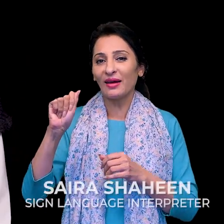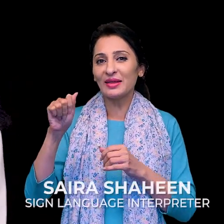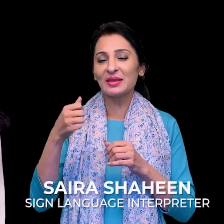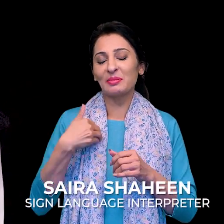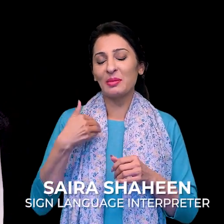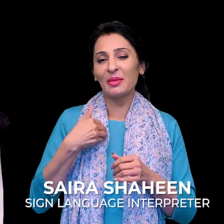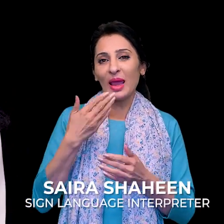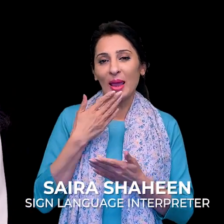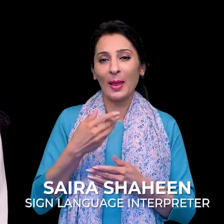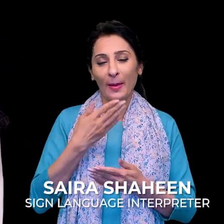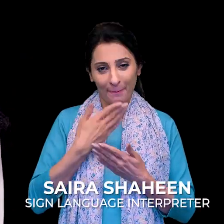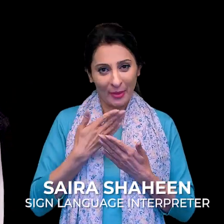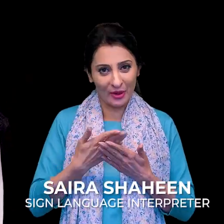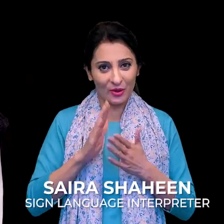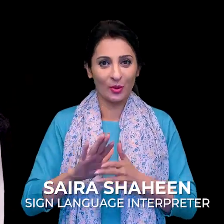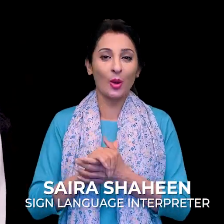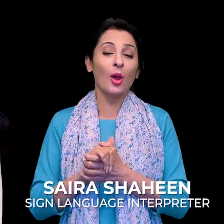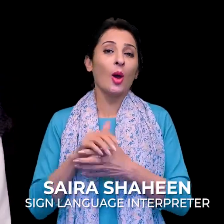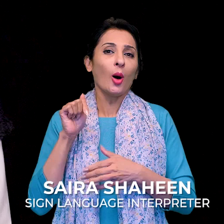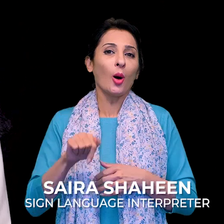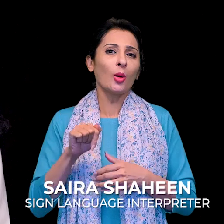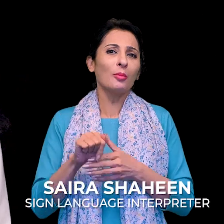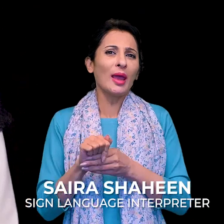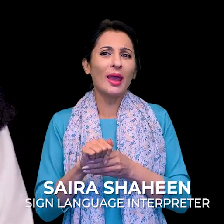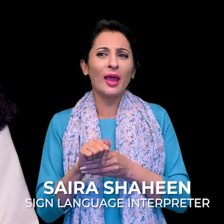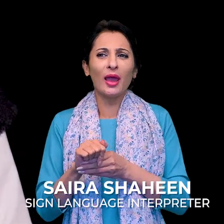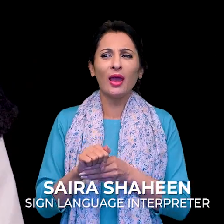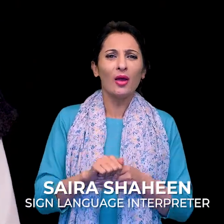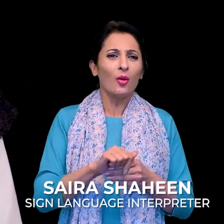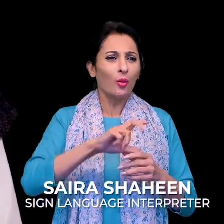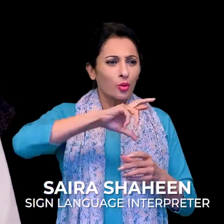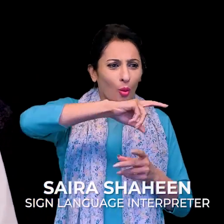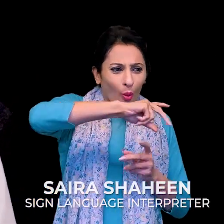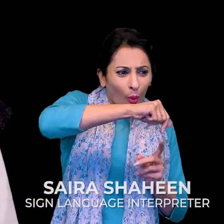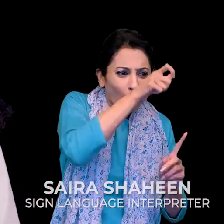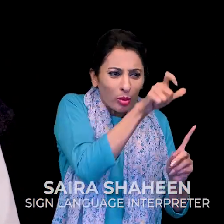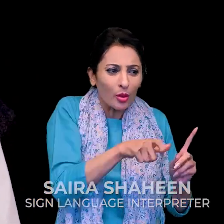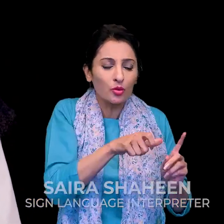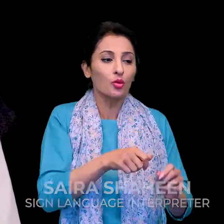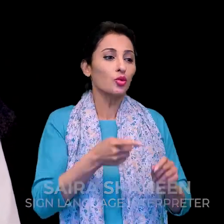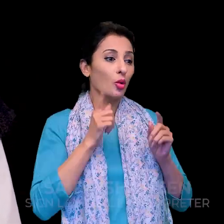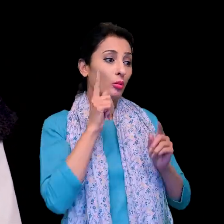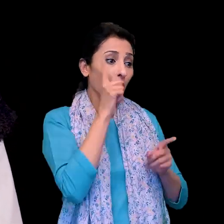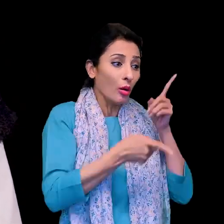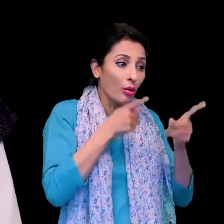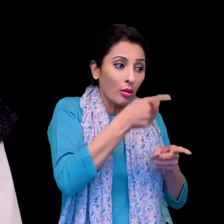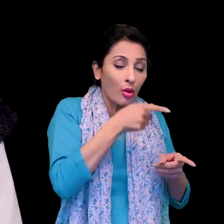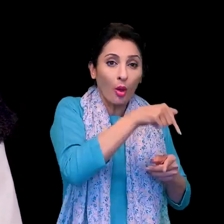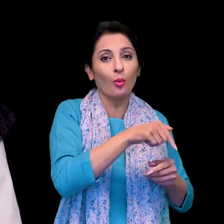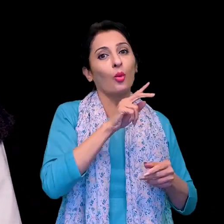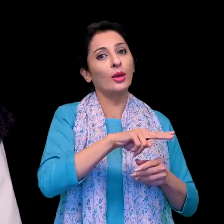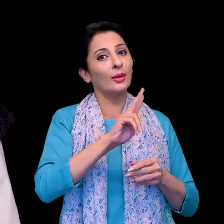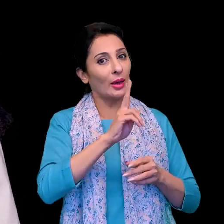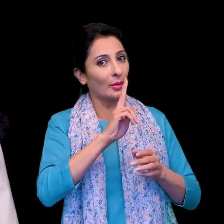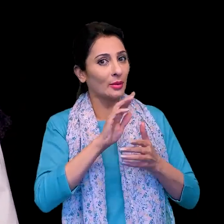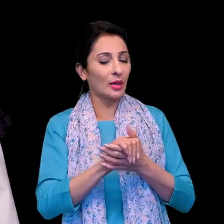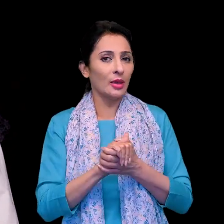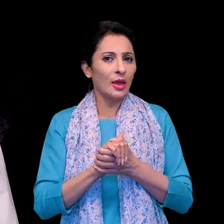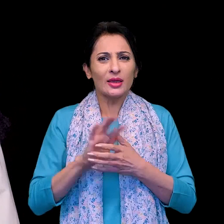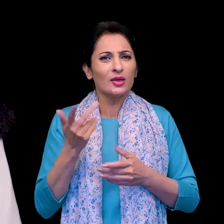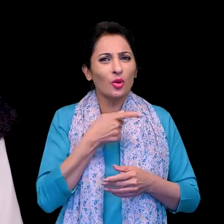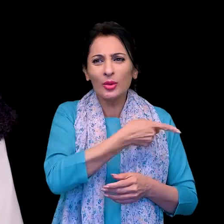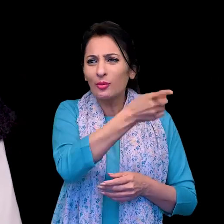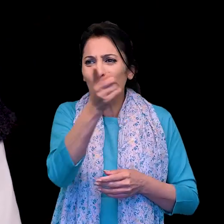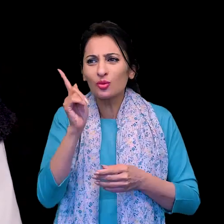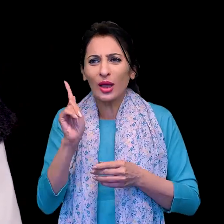been exposed to a culture of victim blaming. Especially from a Desi background, it is normally their first